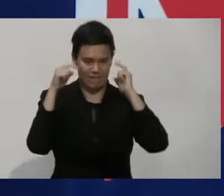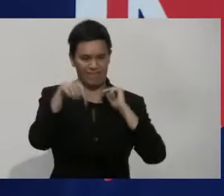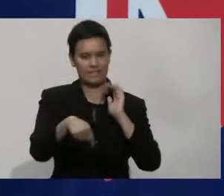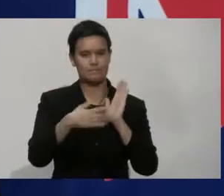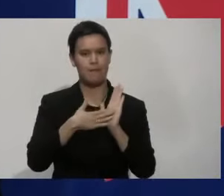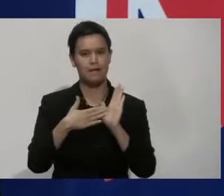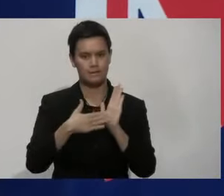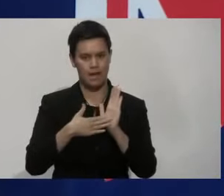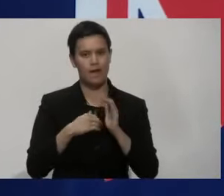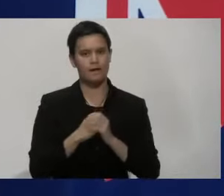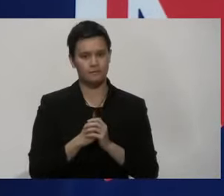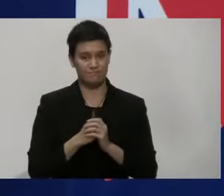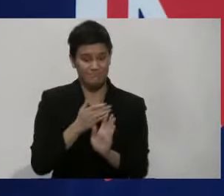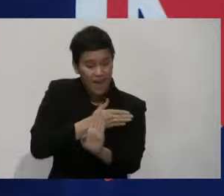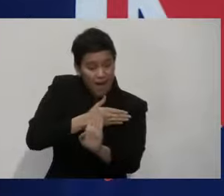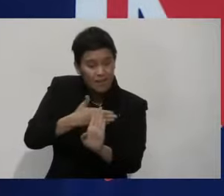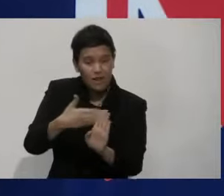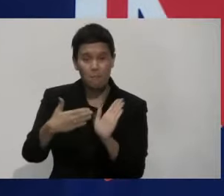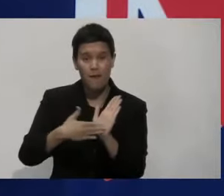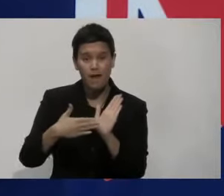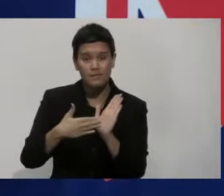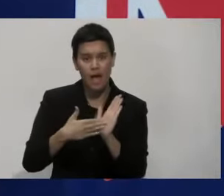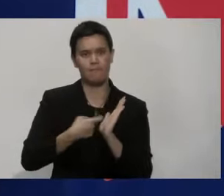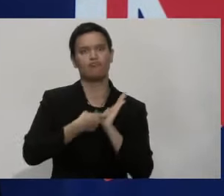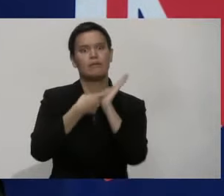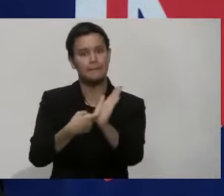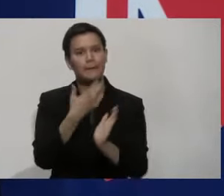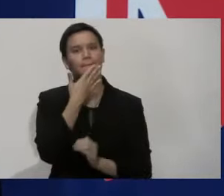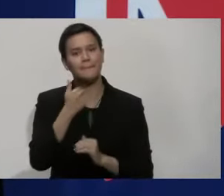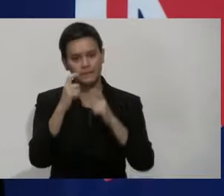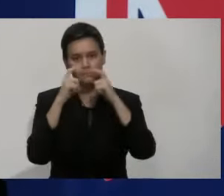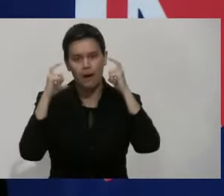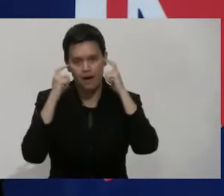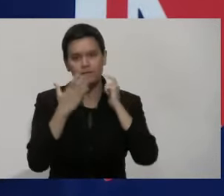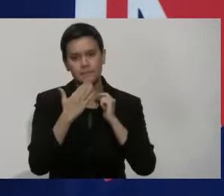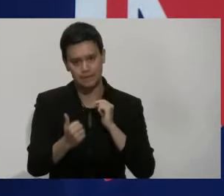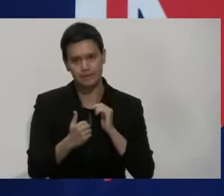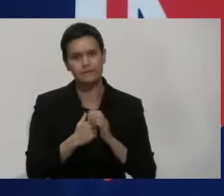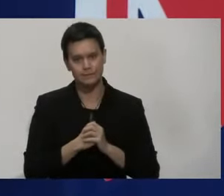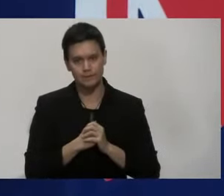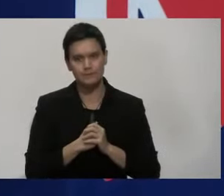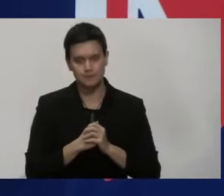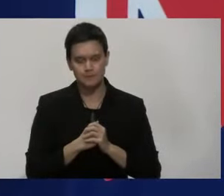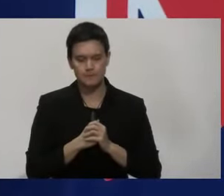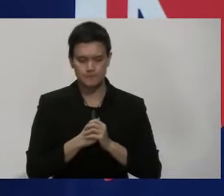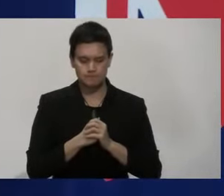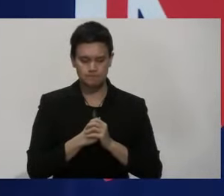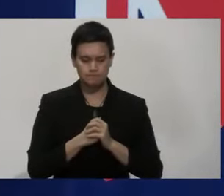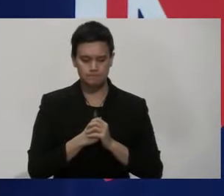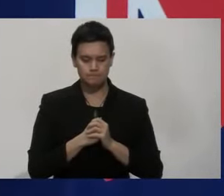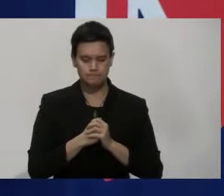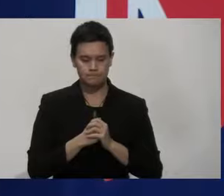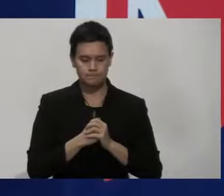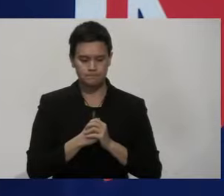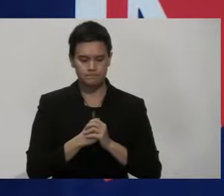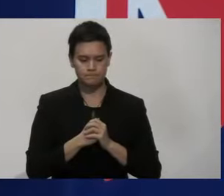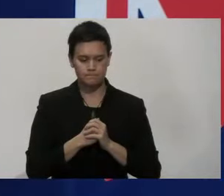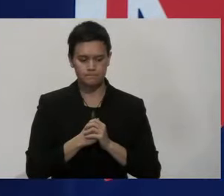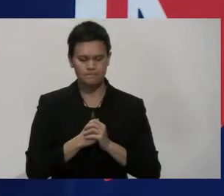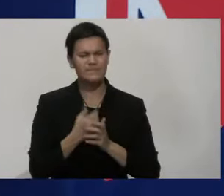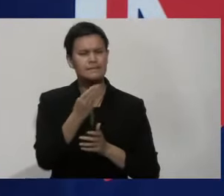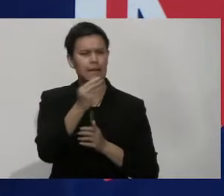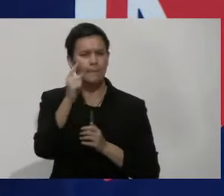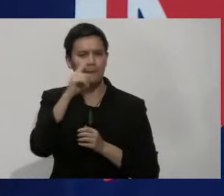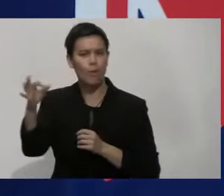urge over the past week. And finally, I've been asked whether the government or New Zealand's strategy